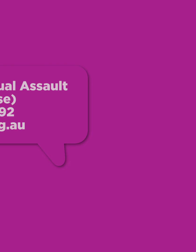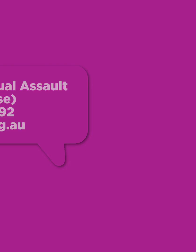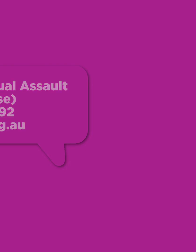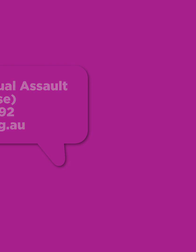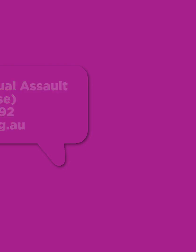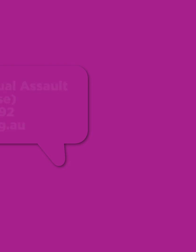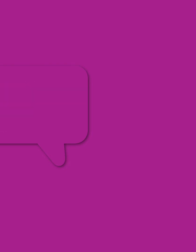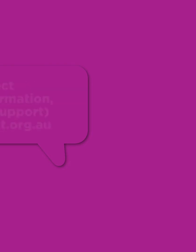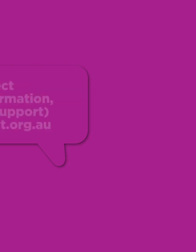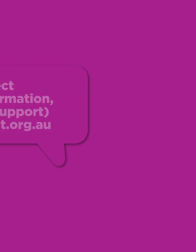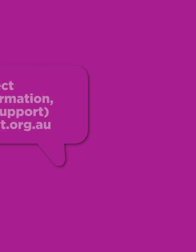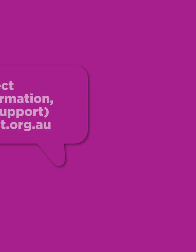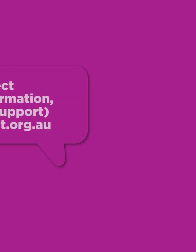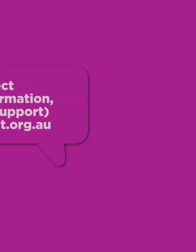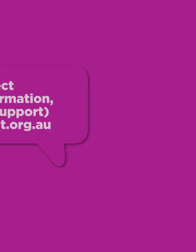www.casa.org.au.